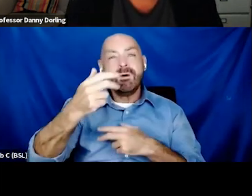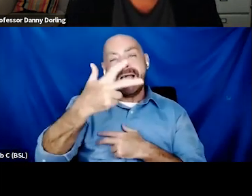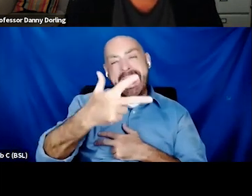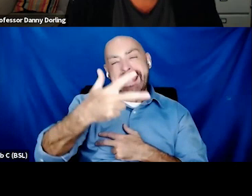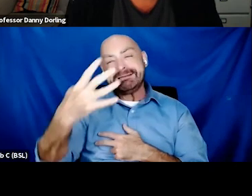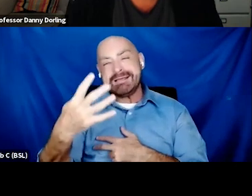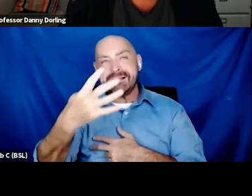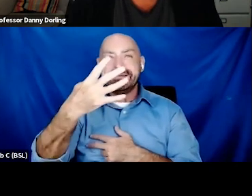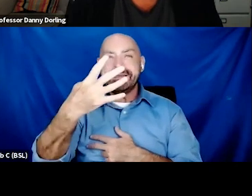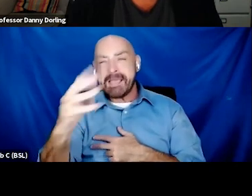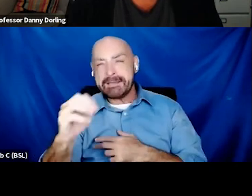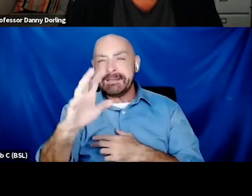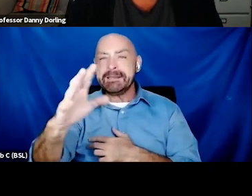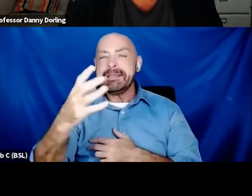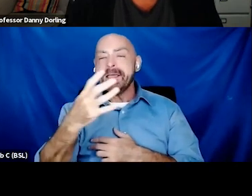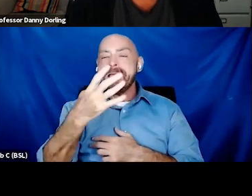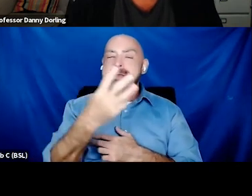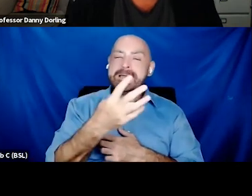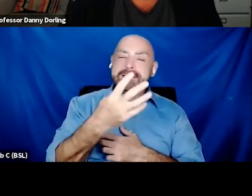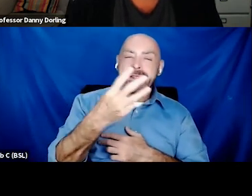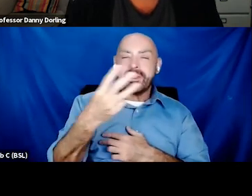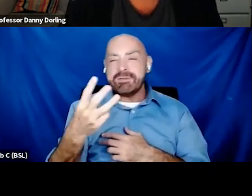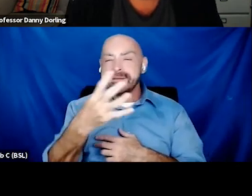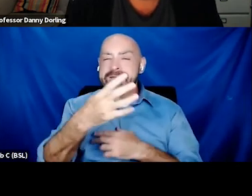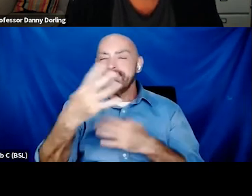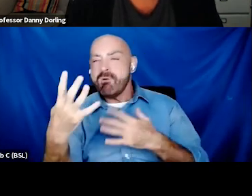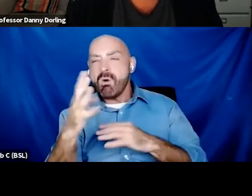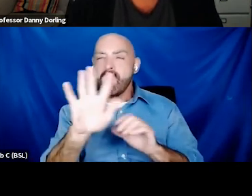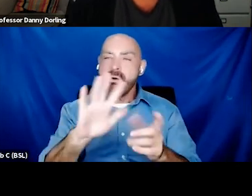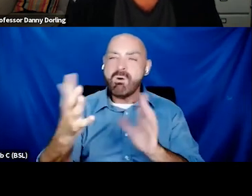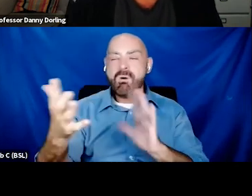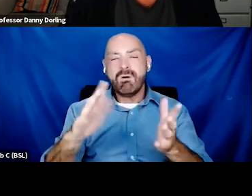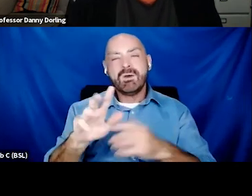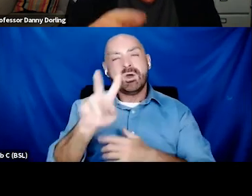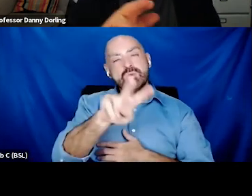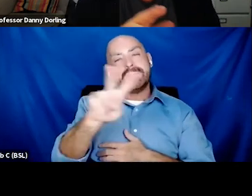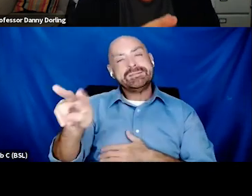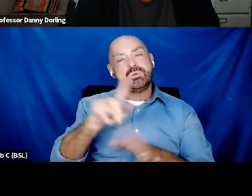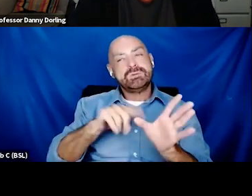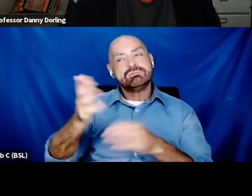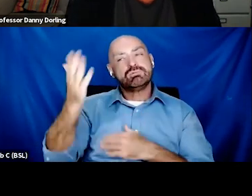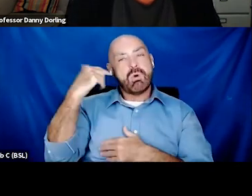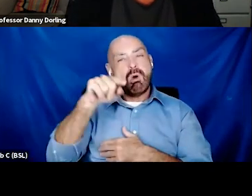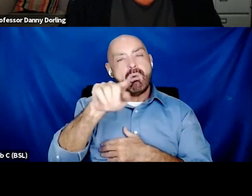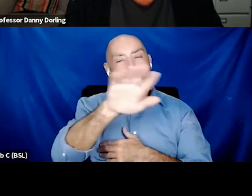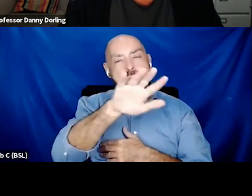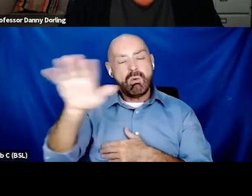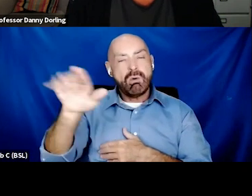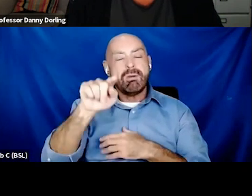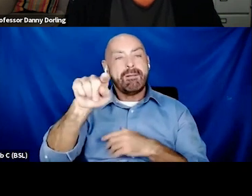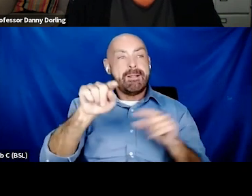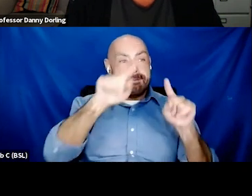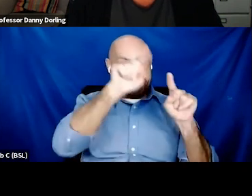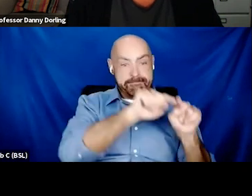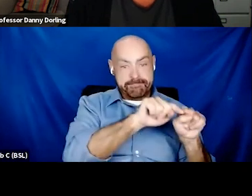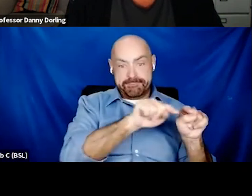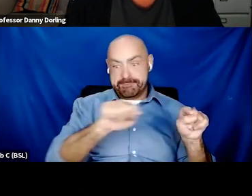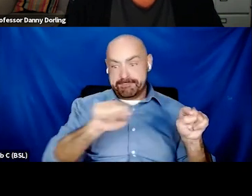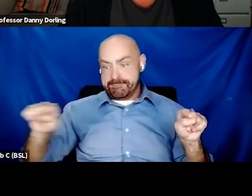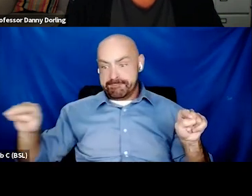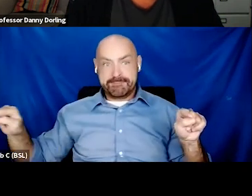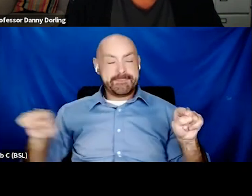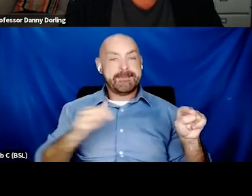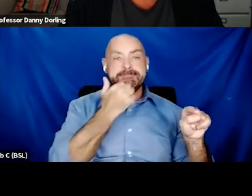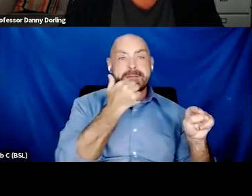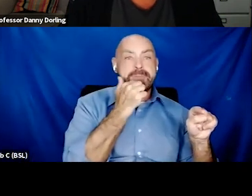high, 93-94, and the last one that was a tall high 22 years ago. The scale at the bottom is in weeks. The flu